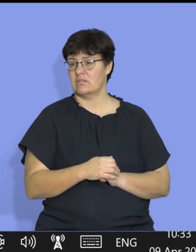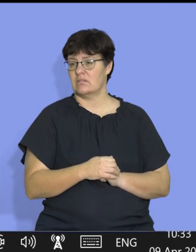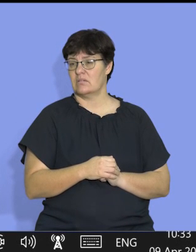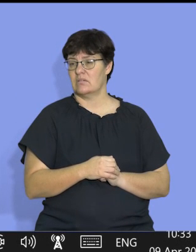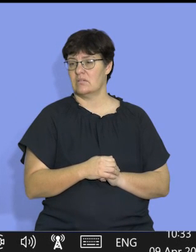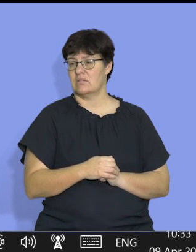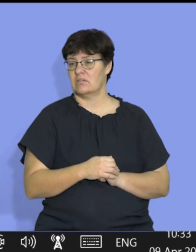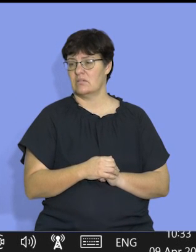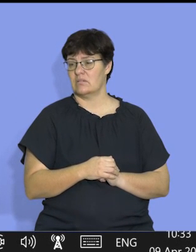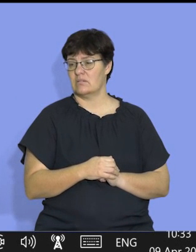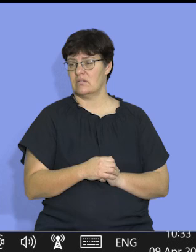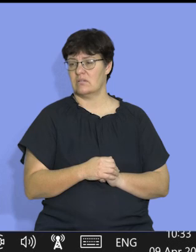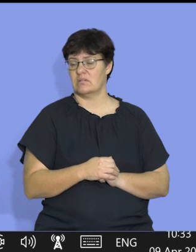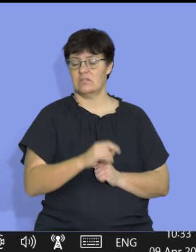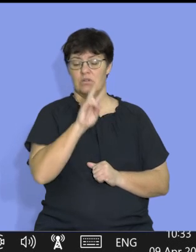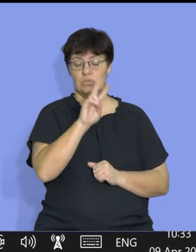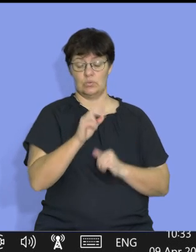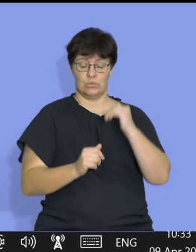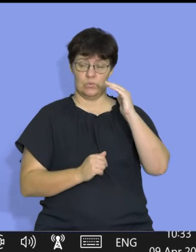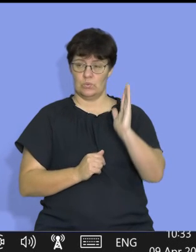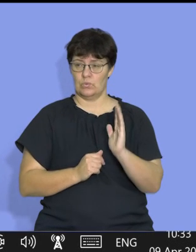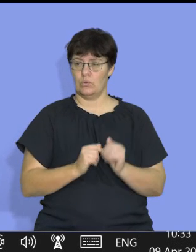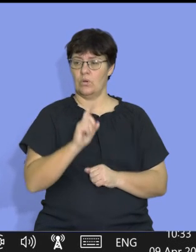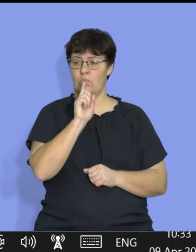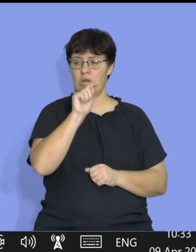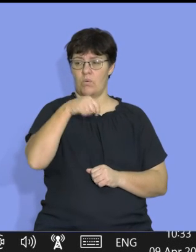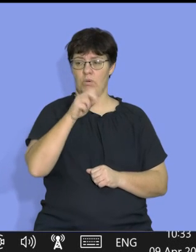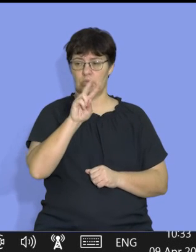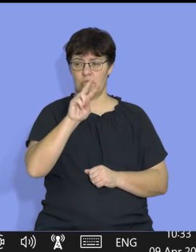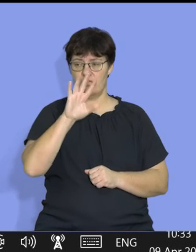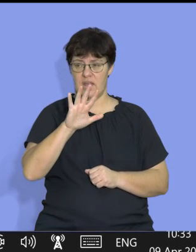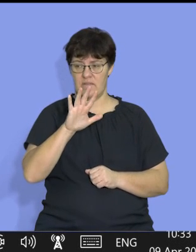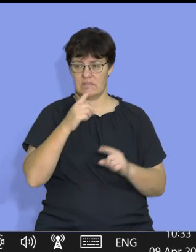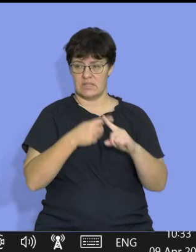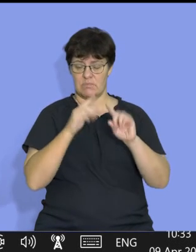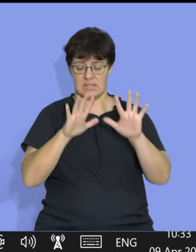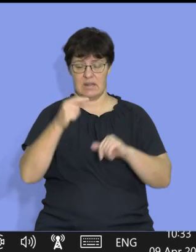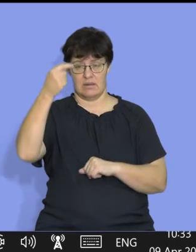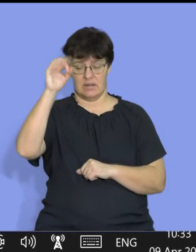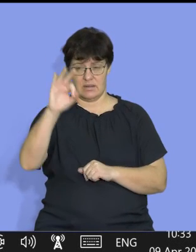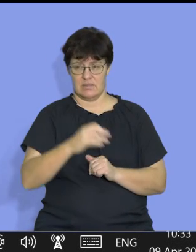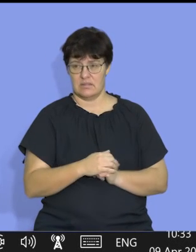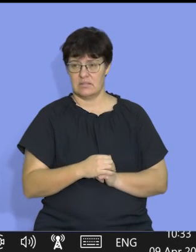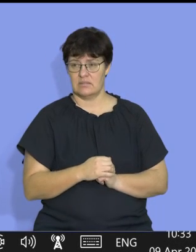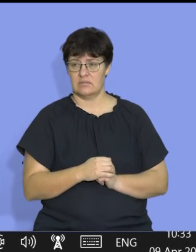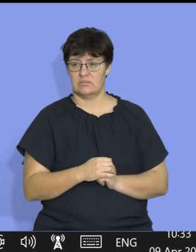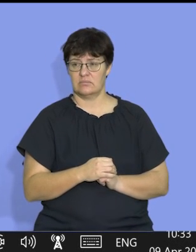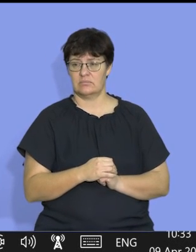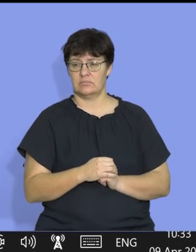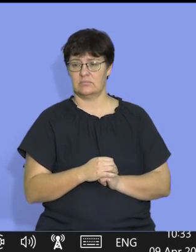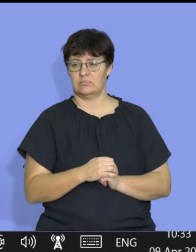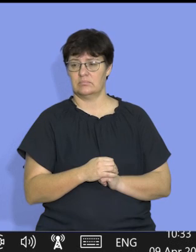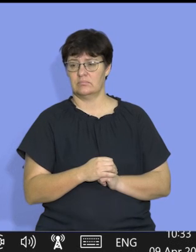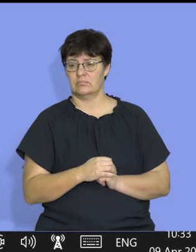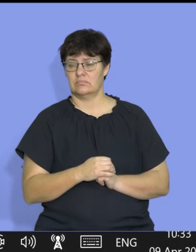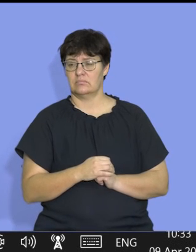what do we have here? We have got the calculation, 2 multiplied by 1.25 times